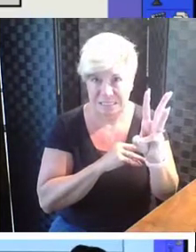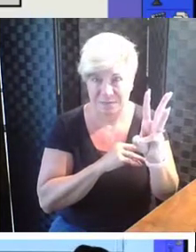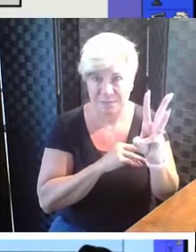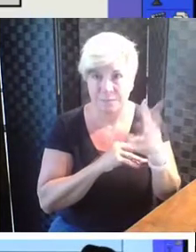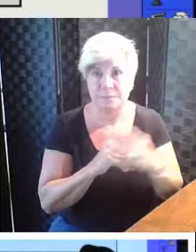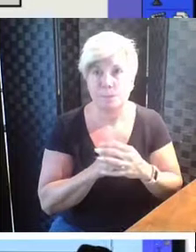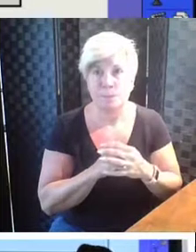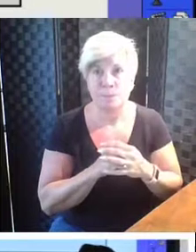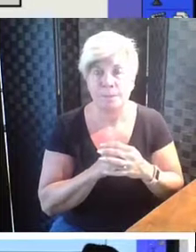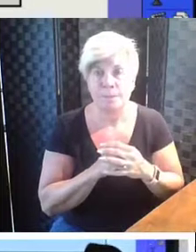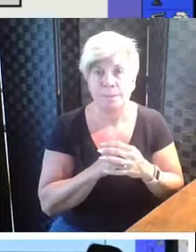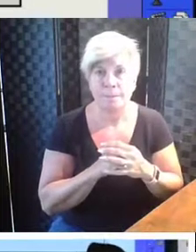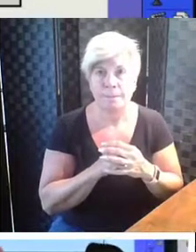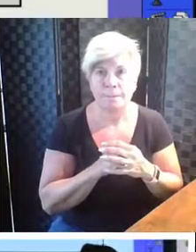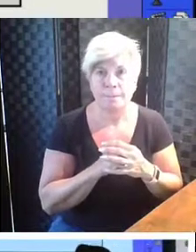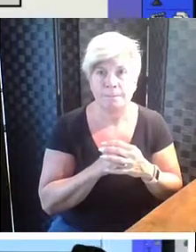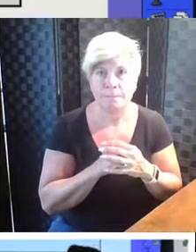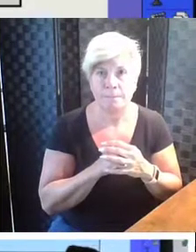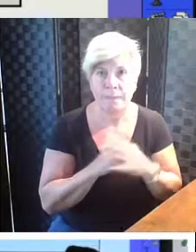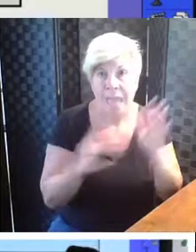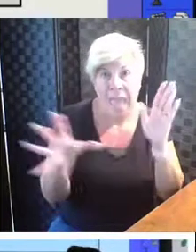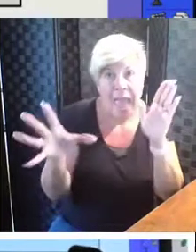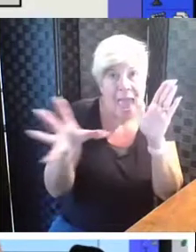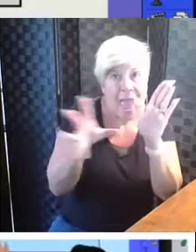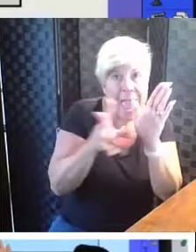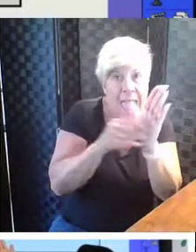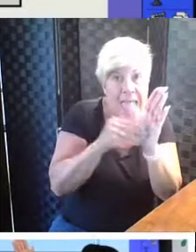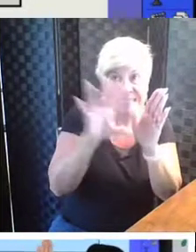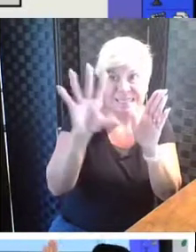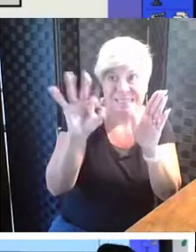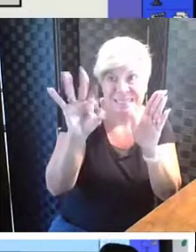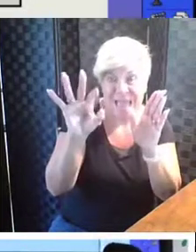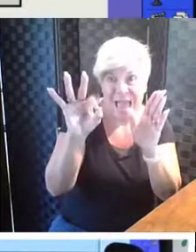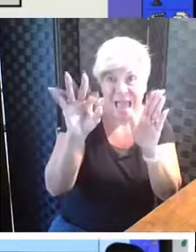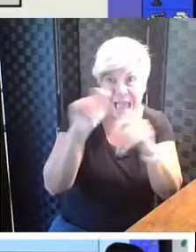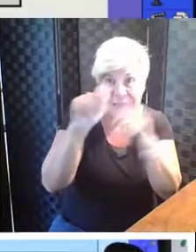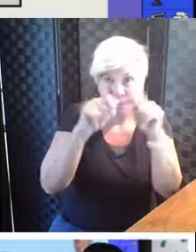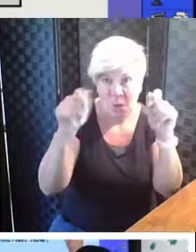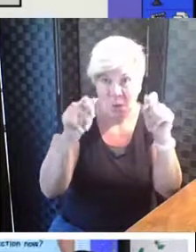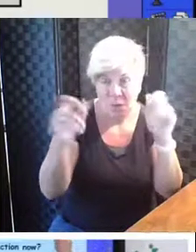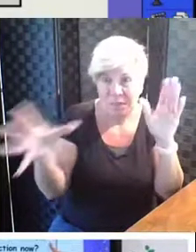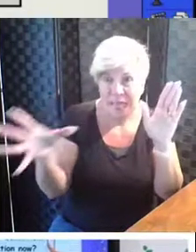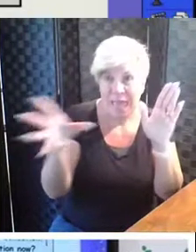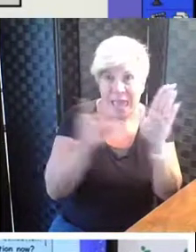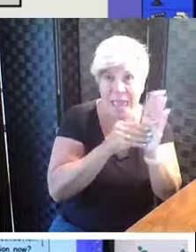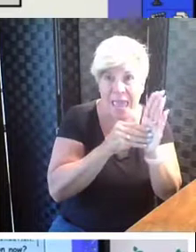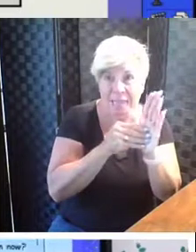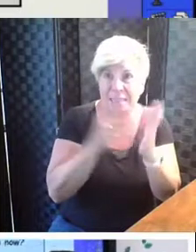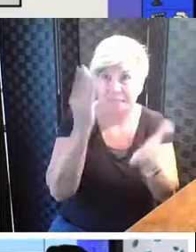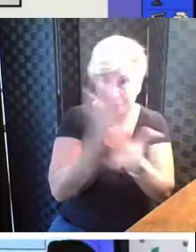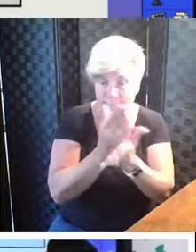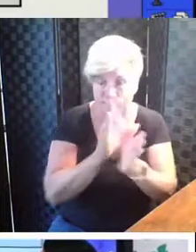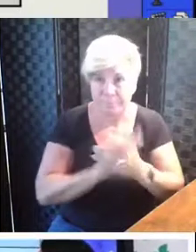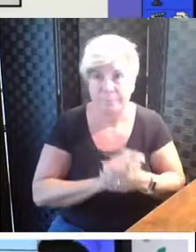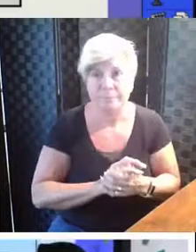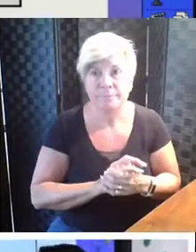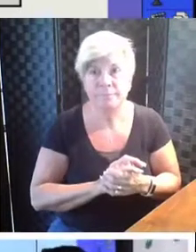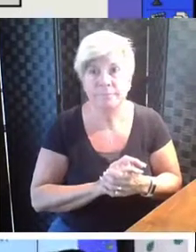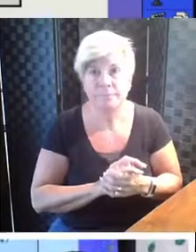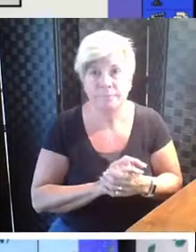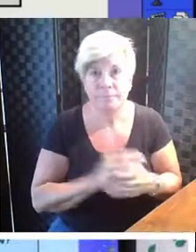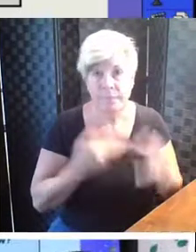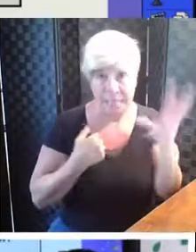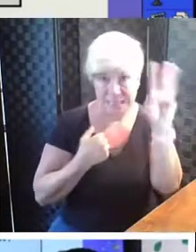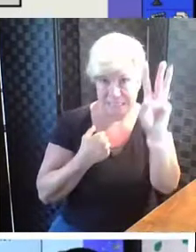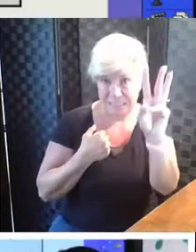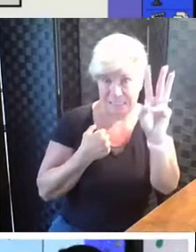1, 2, 3, 4, 5, 6. All right. She adds 9 sparkly bows to her collection. I'm going to stop there. So she